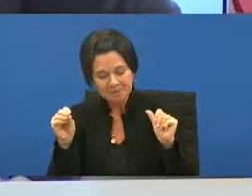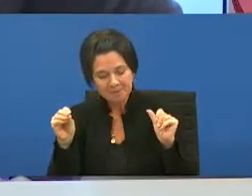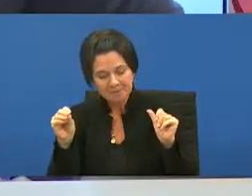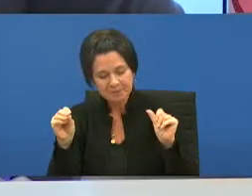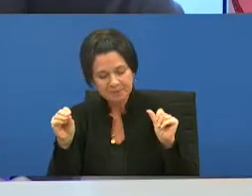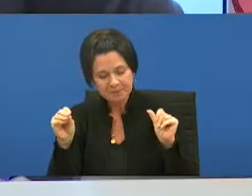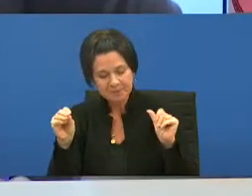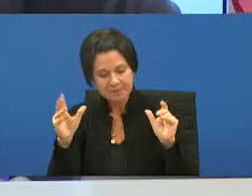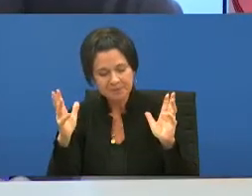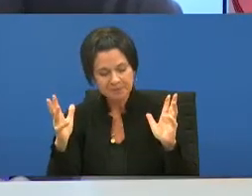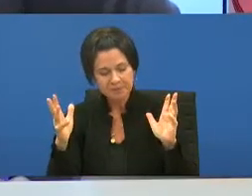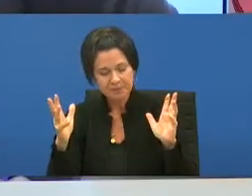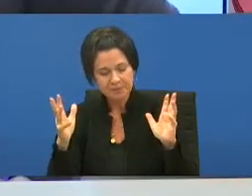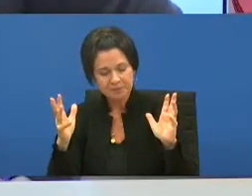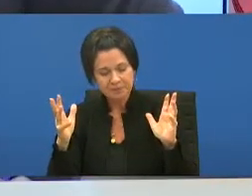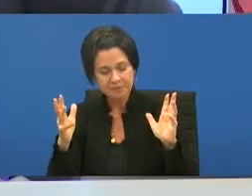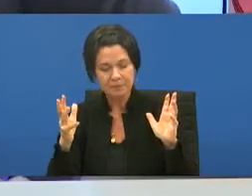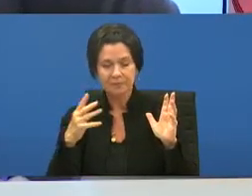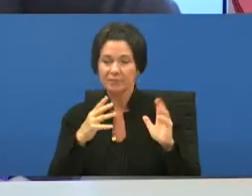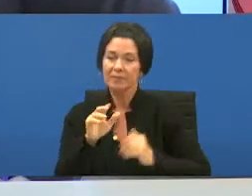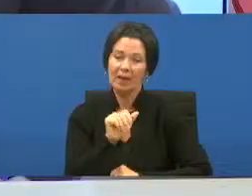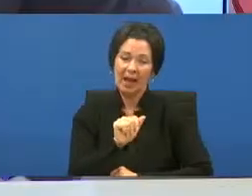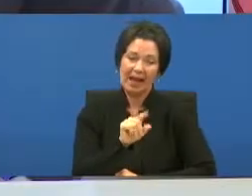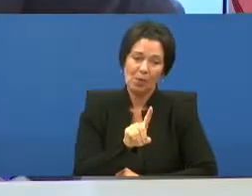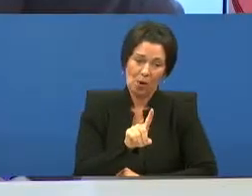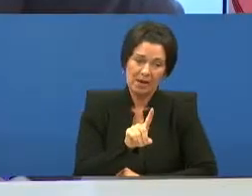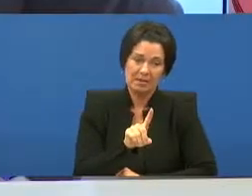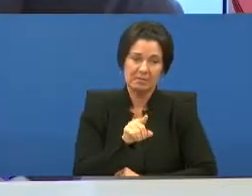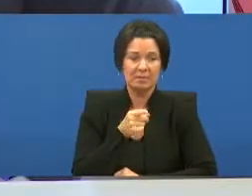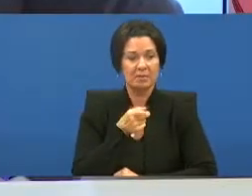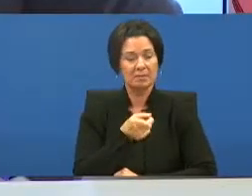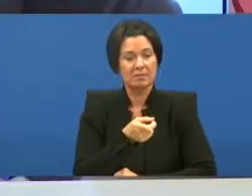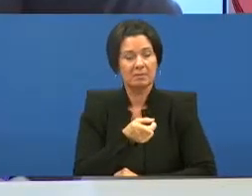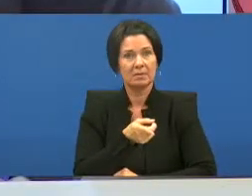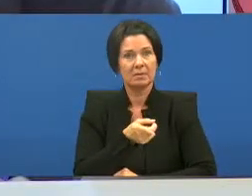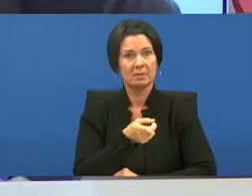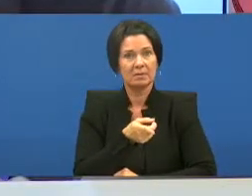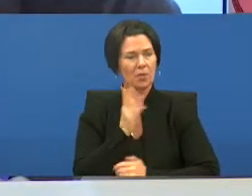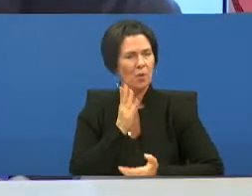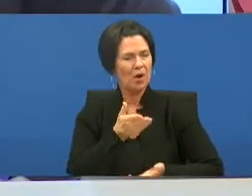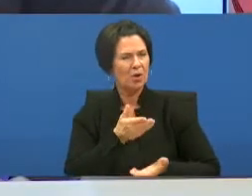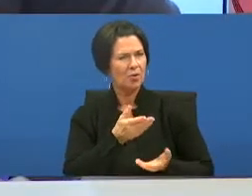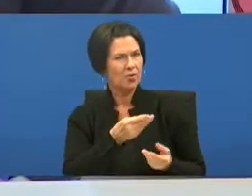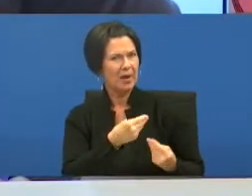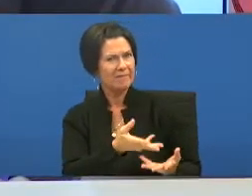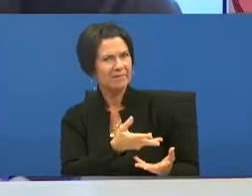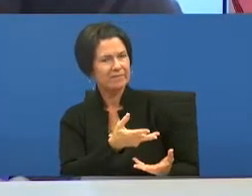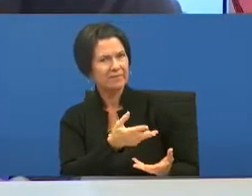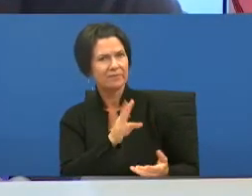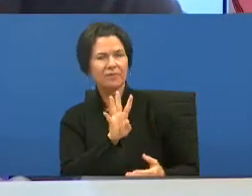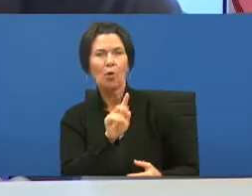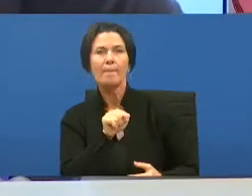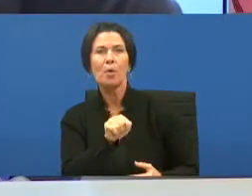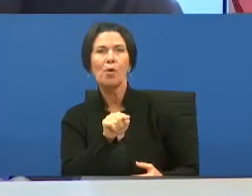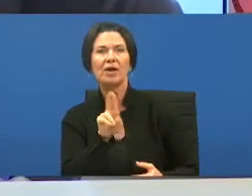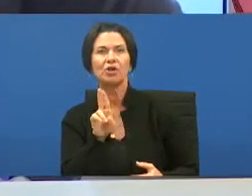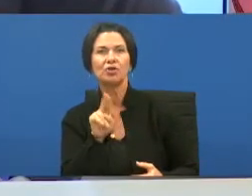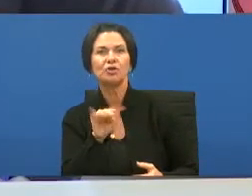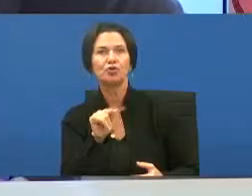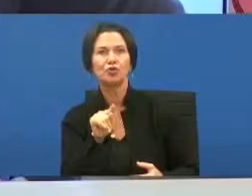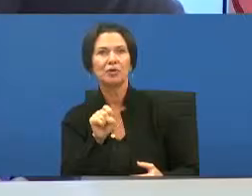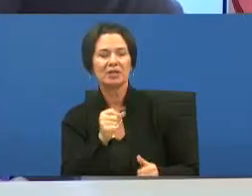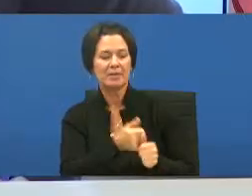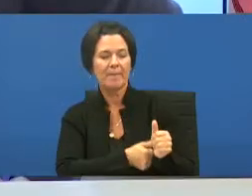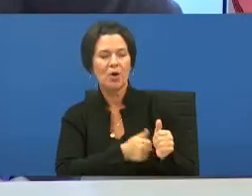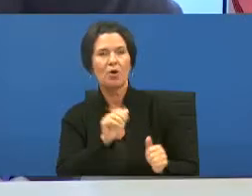you know, we're talking about the difference between A1, which will allow how many per acre, Ryan? 4.1 units per acre. 4.1